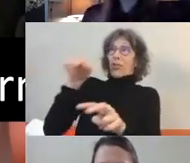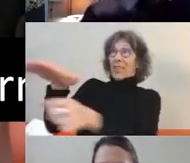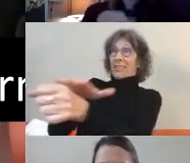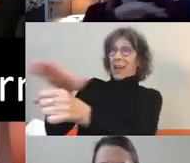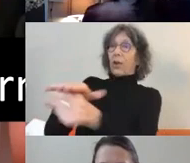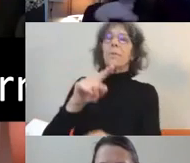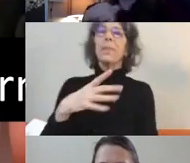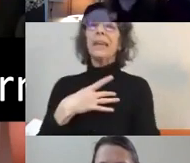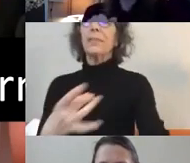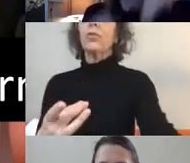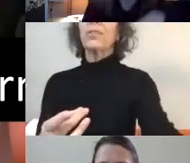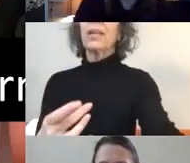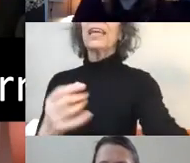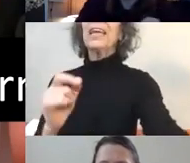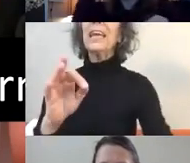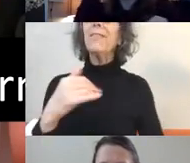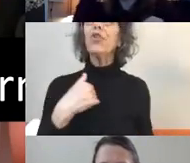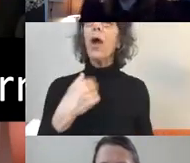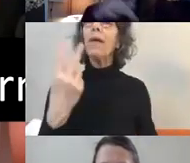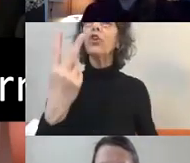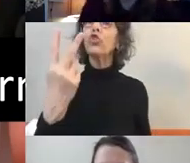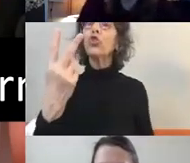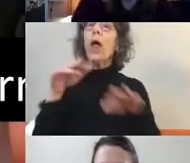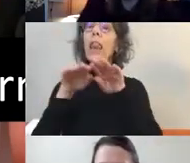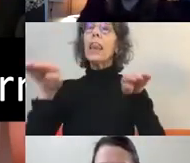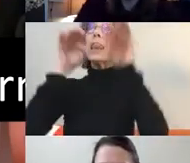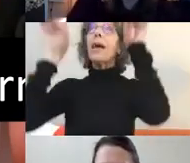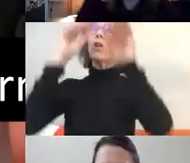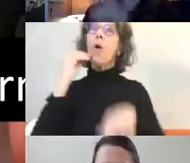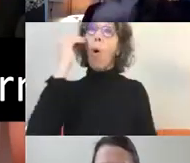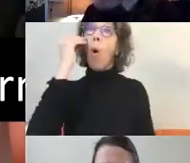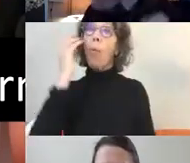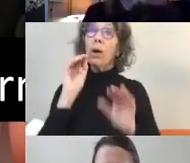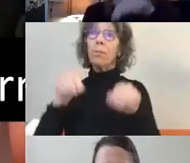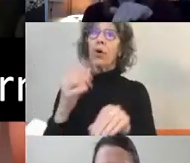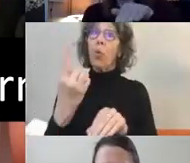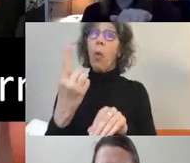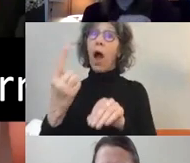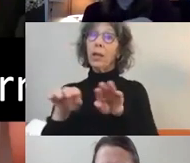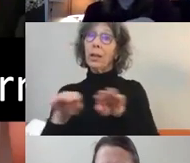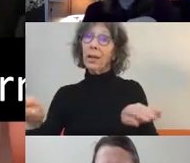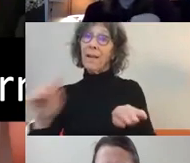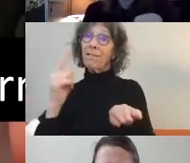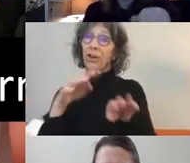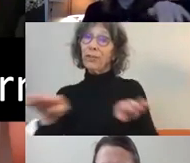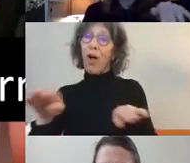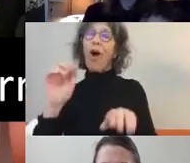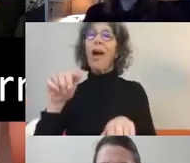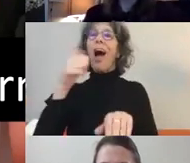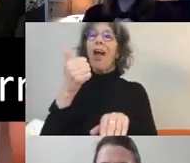have, let's say, 2-story home, then you put one device to cover the top story, another device to cover